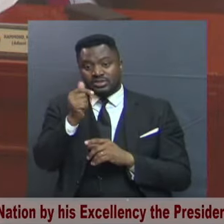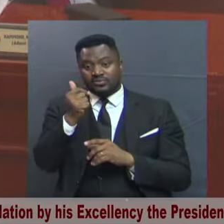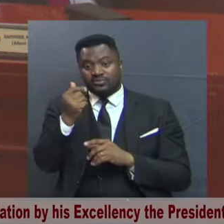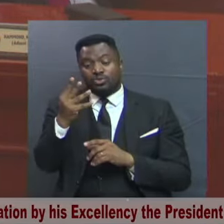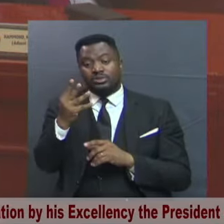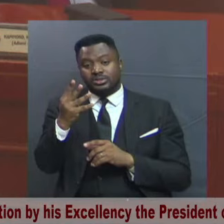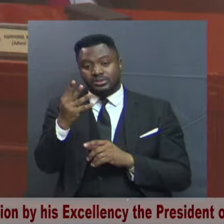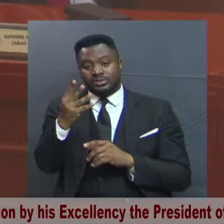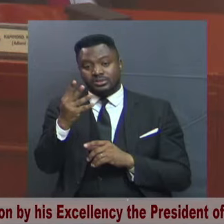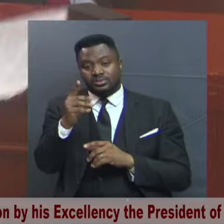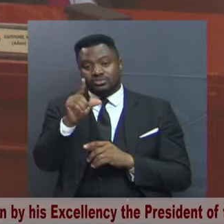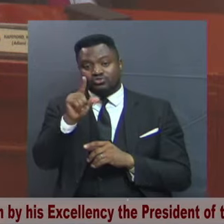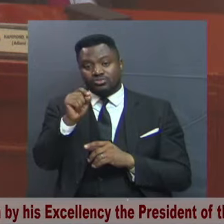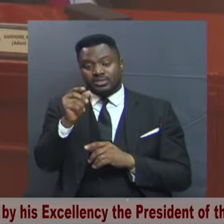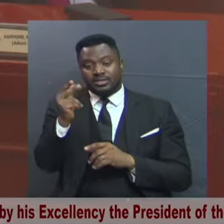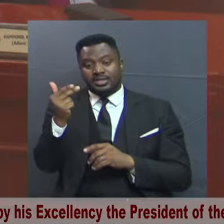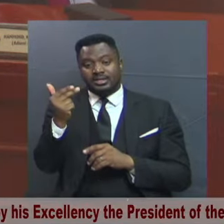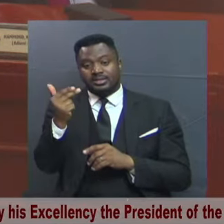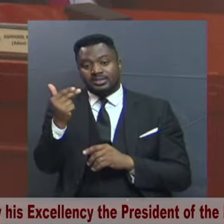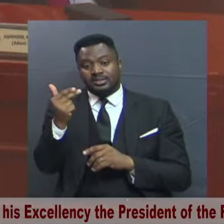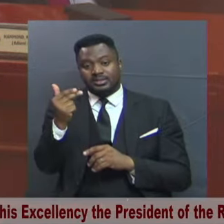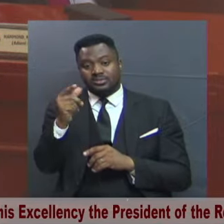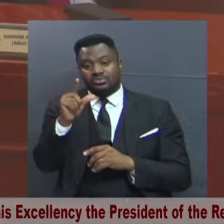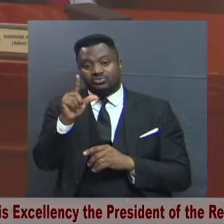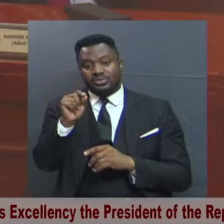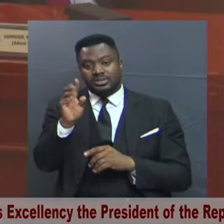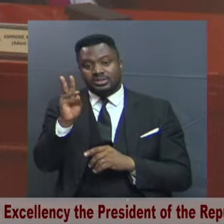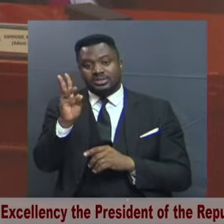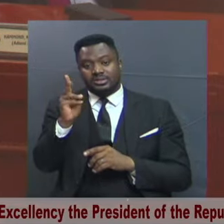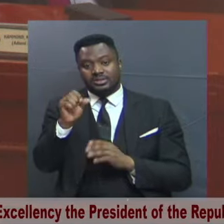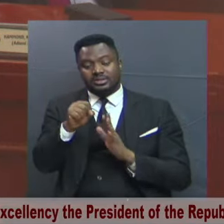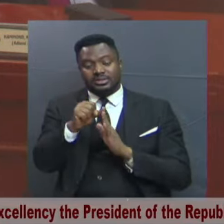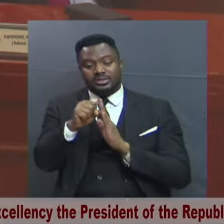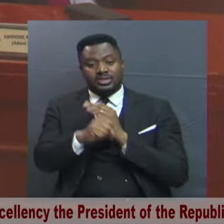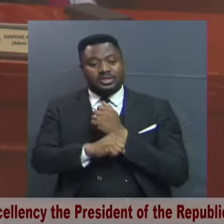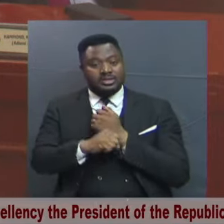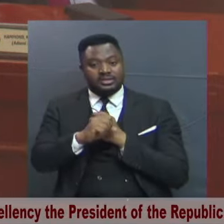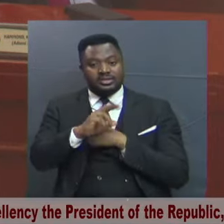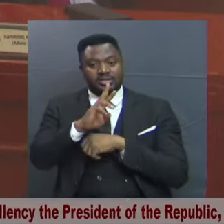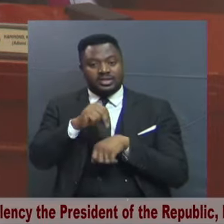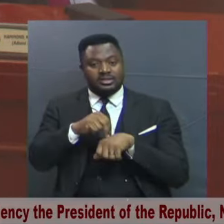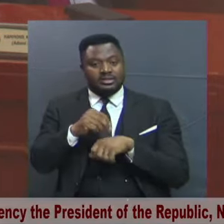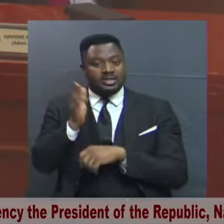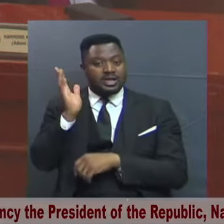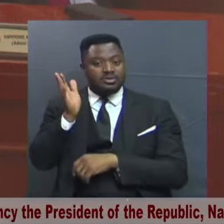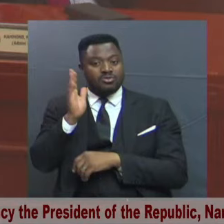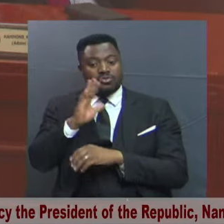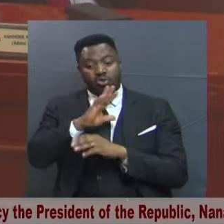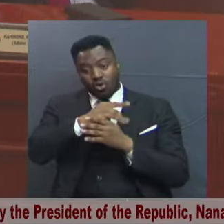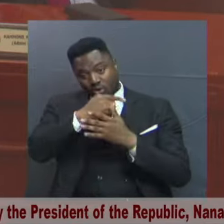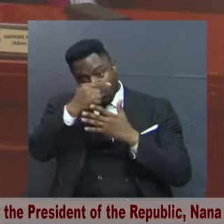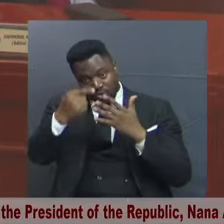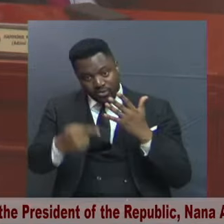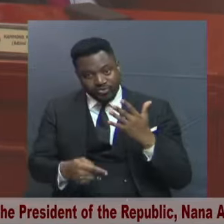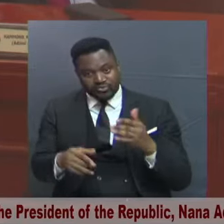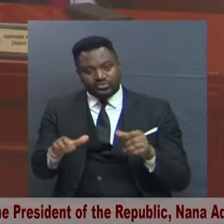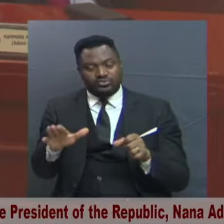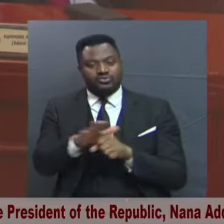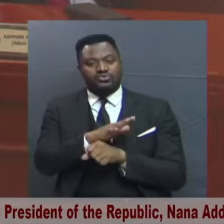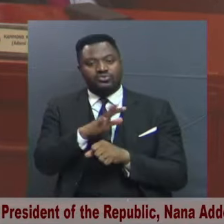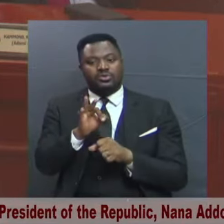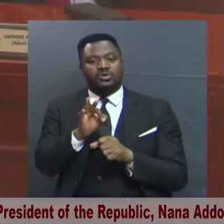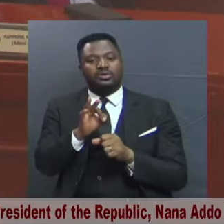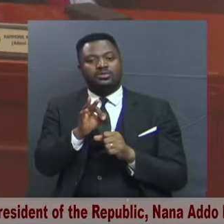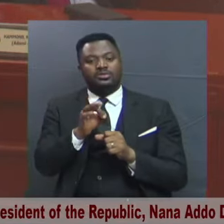2014 2013 and the 2016 state of the nation address and all of these were full of